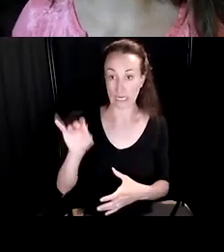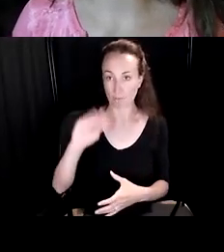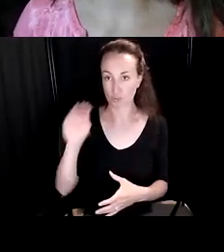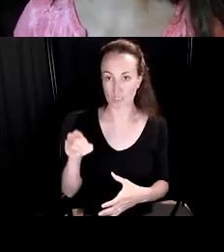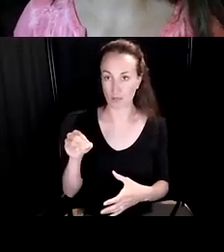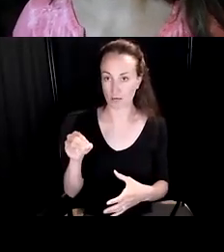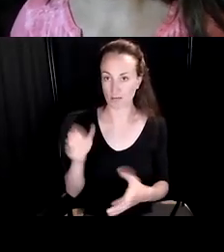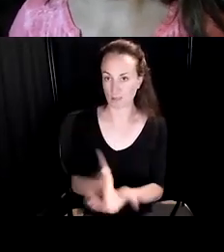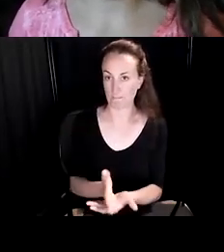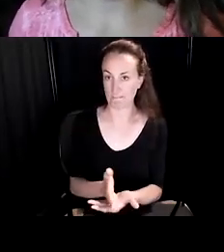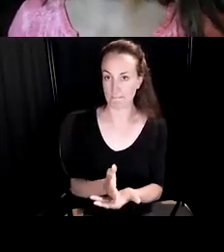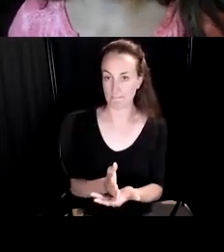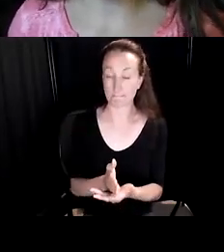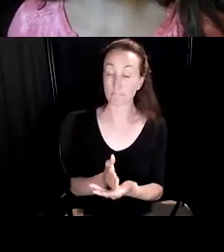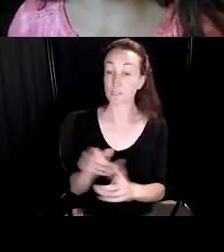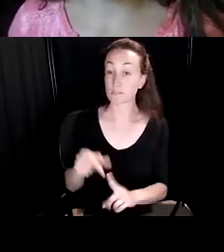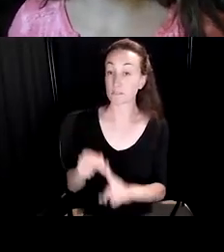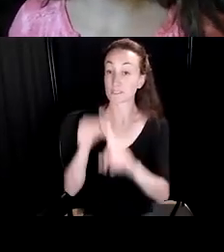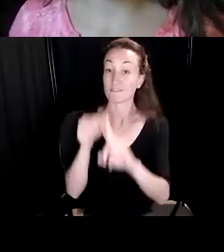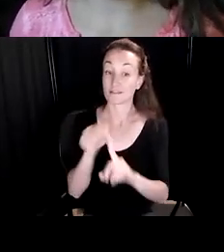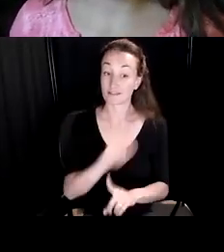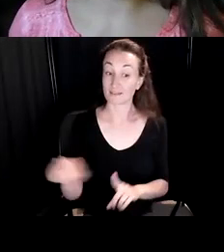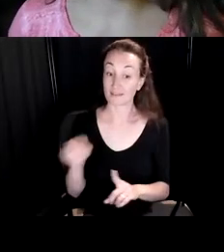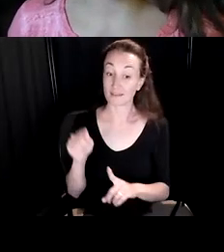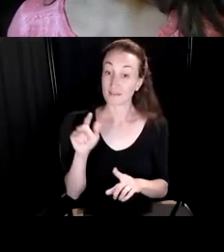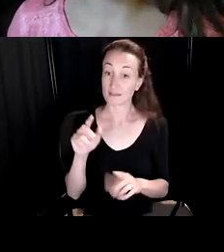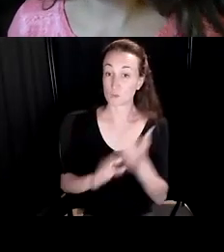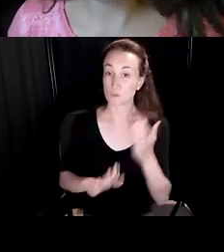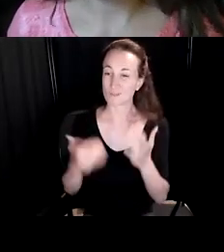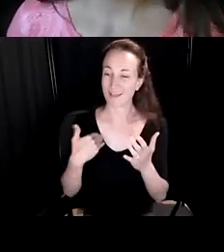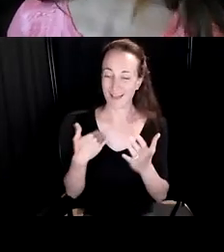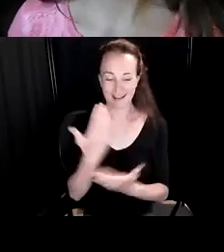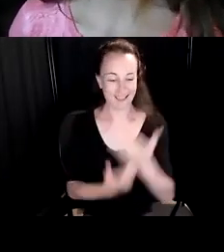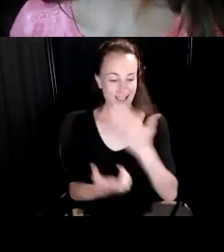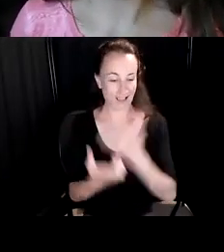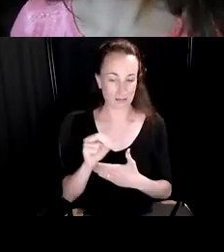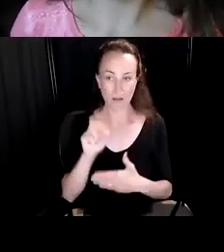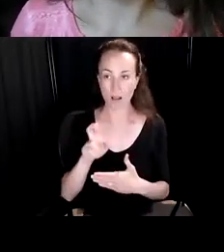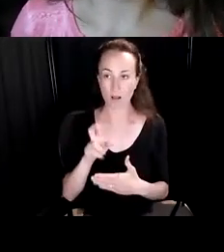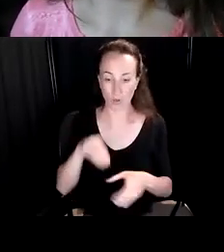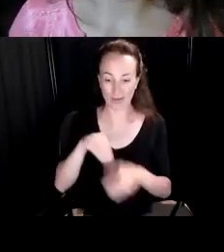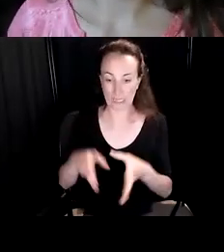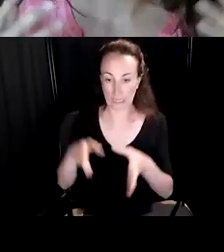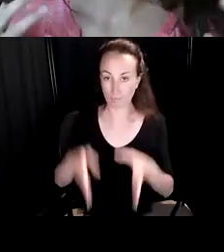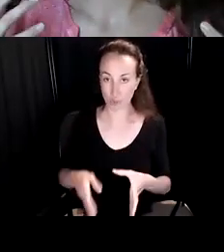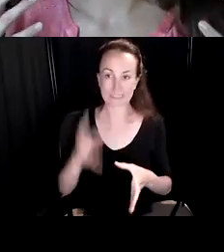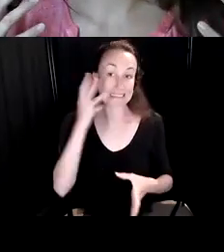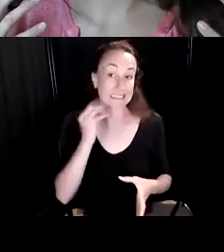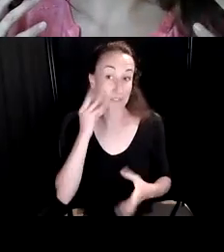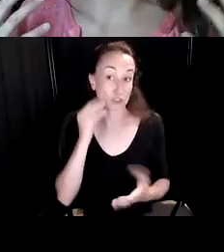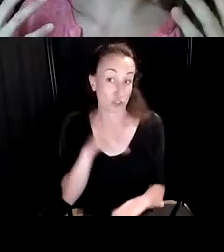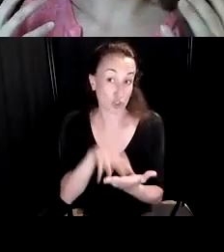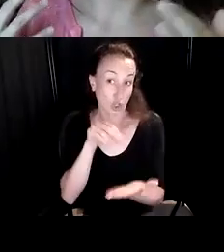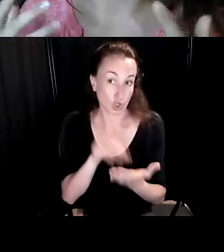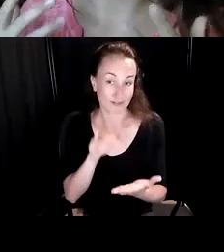Particularly folks that were doing any hands-on or experiential learning. This was everything from internships to